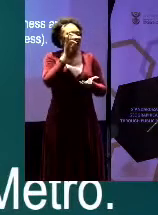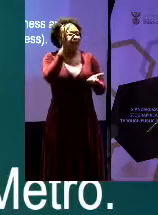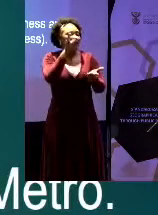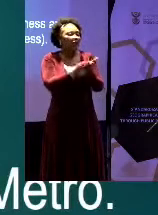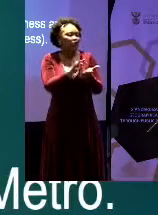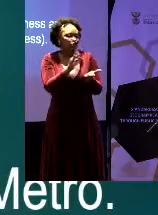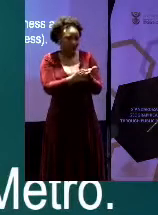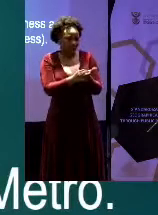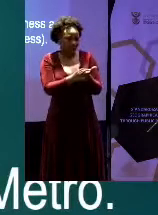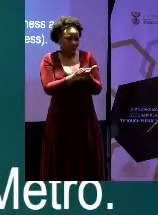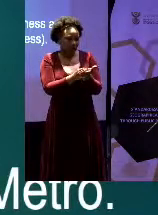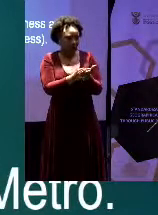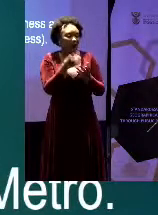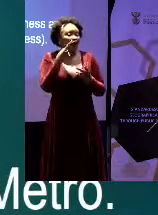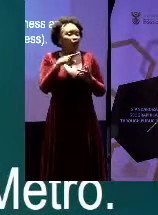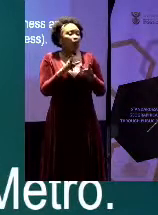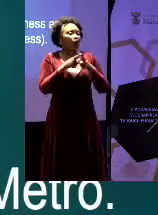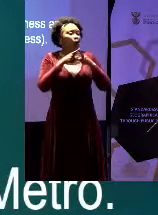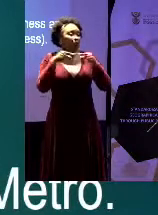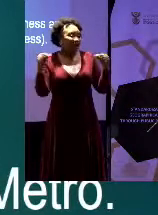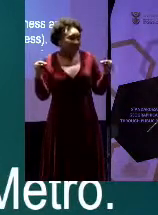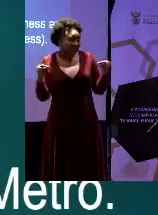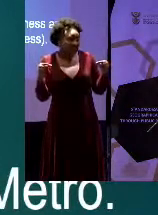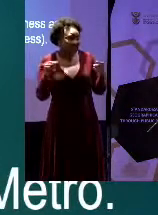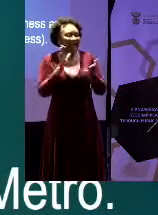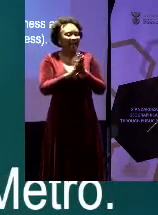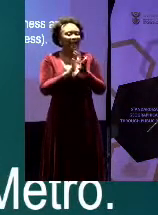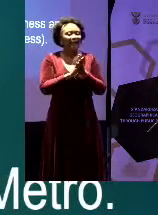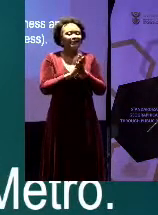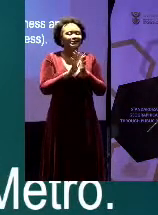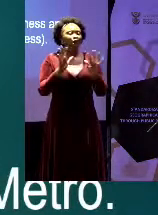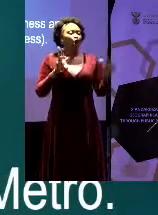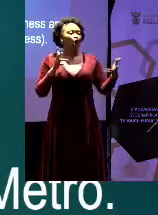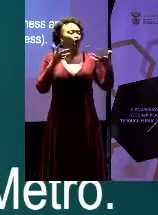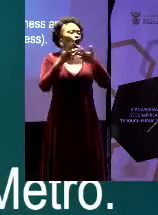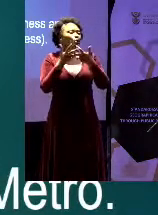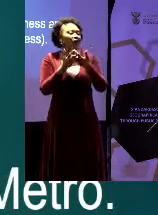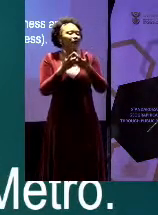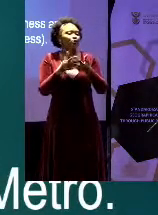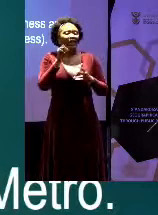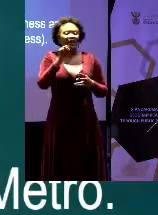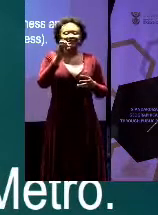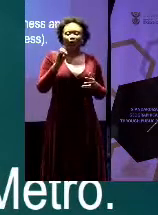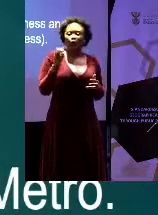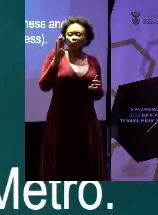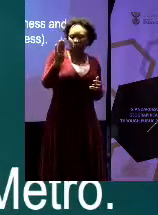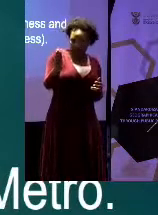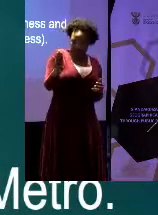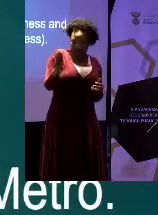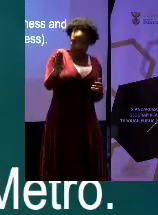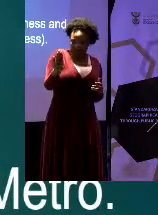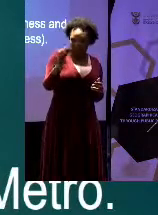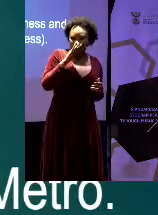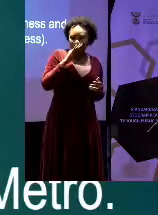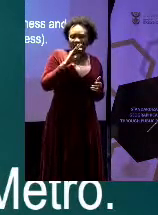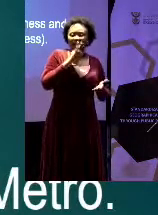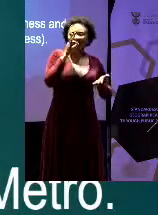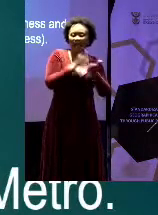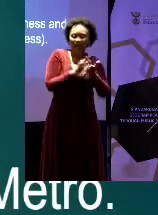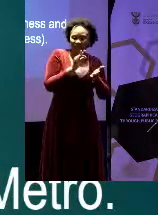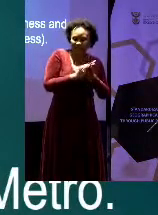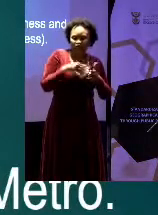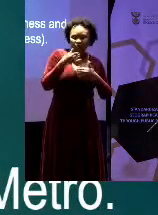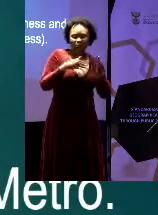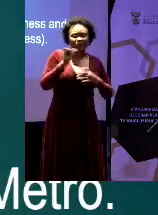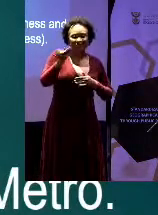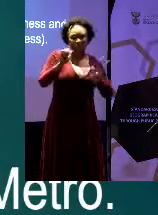in terms of completeness and compliance with the SOP, meaning the application process. So,